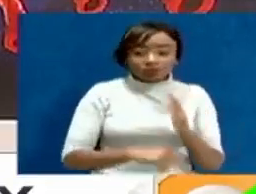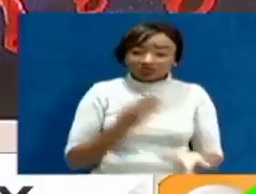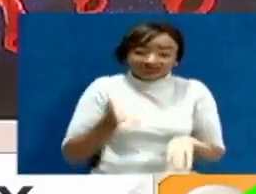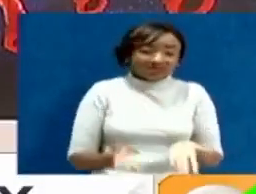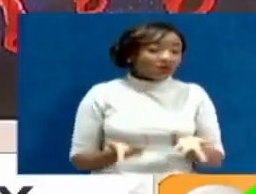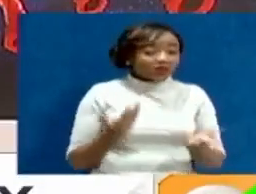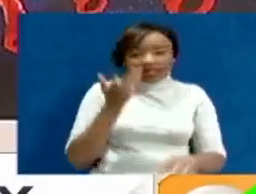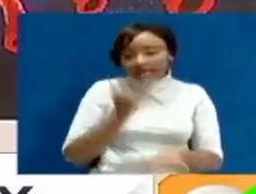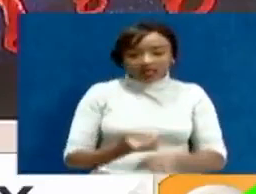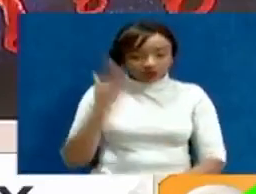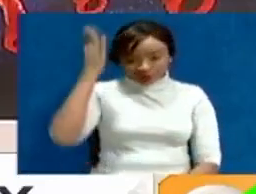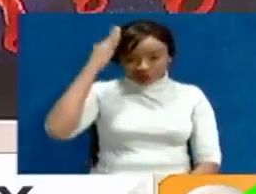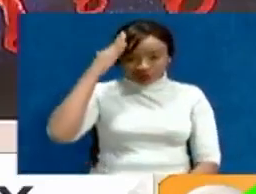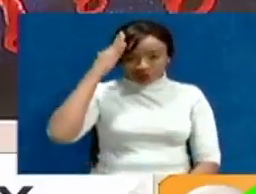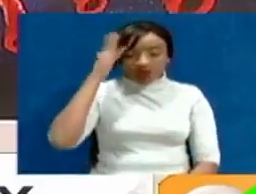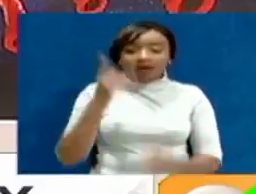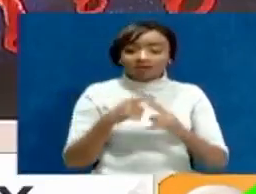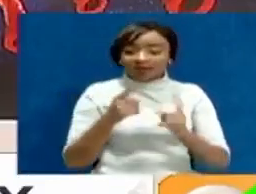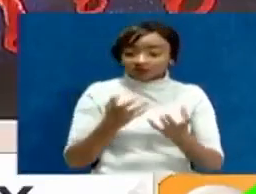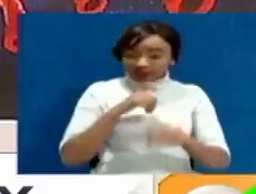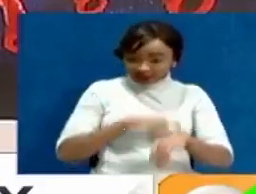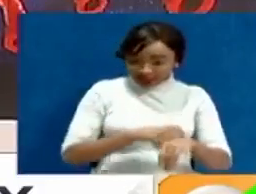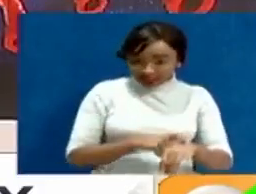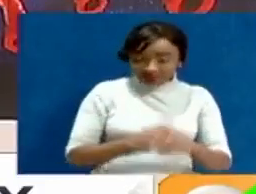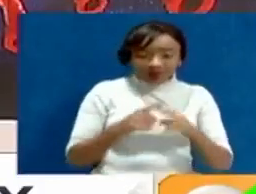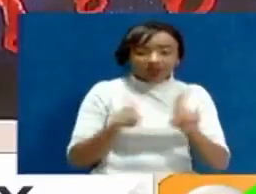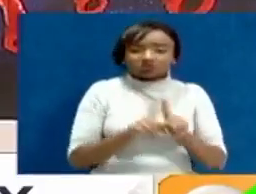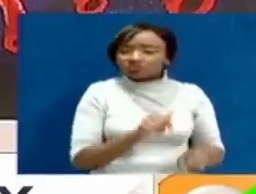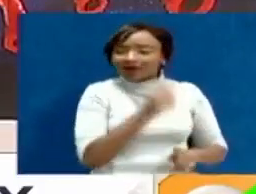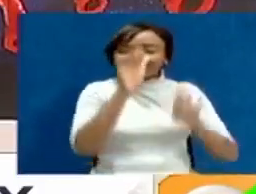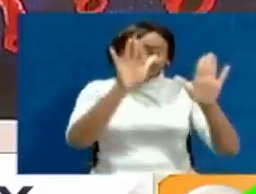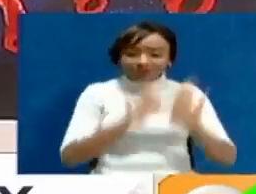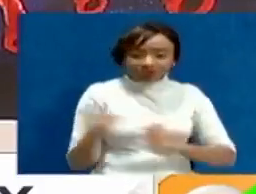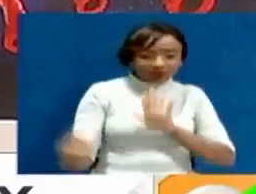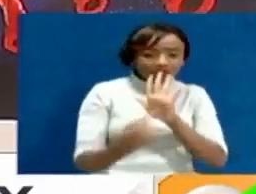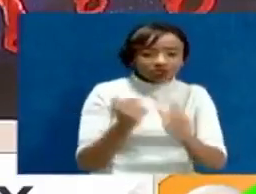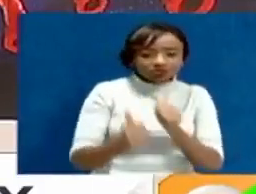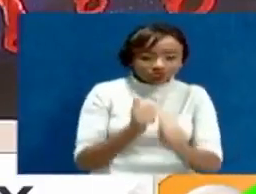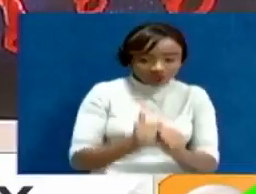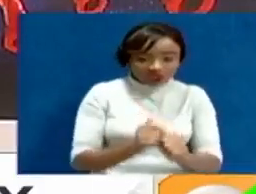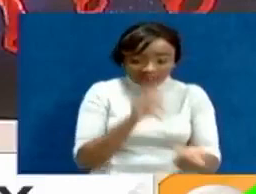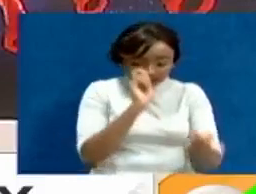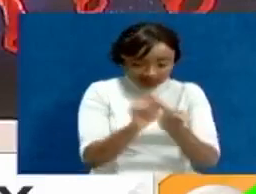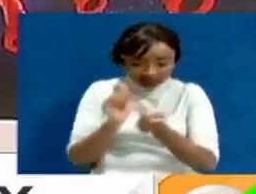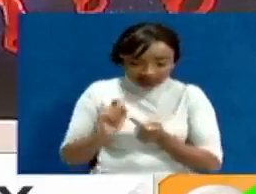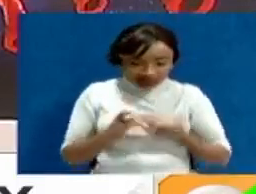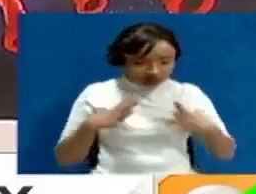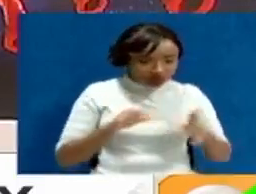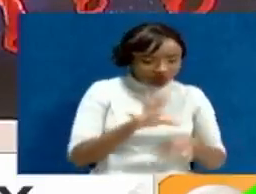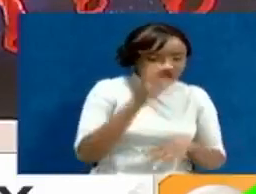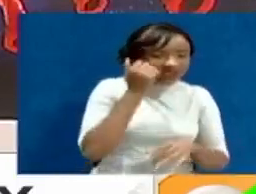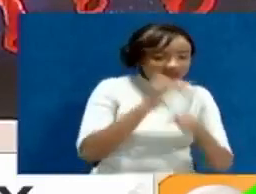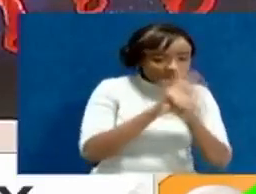still have a long way to go. However, another important indicator, the test positivity rate stands